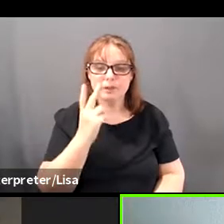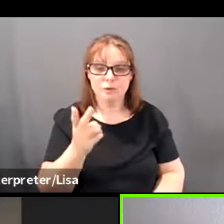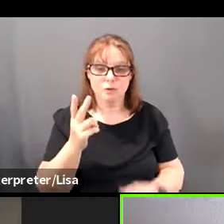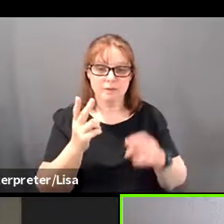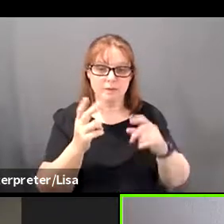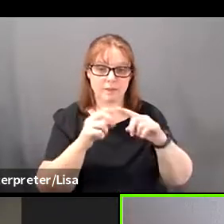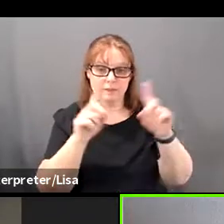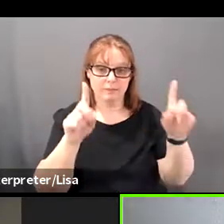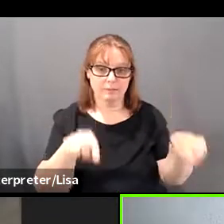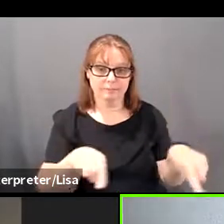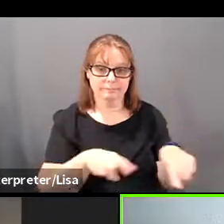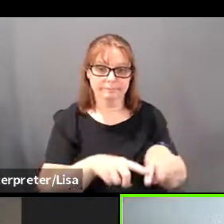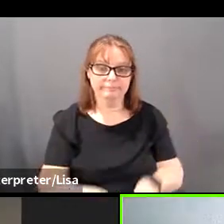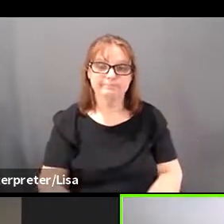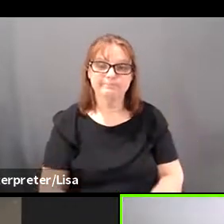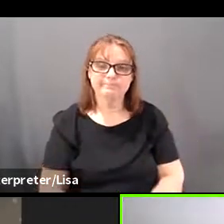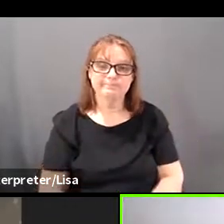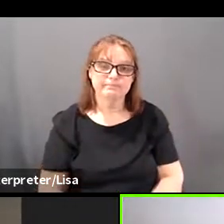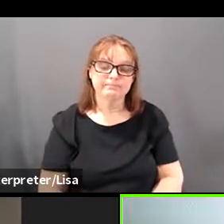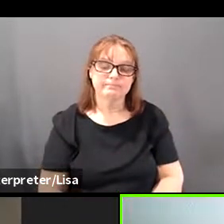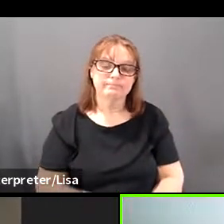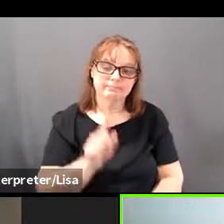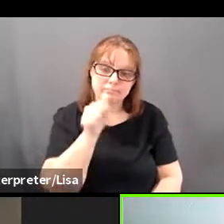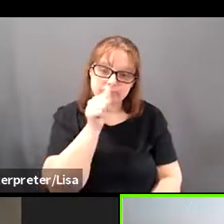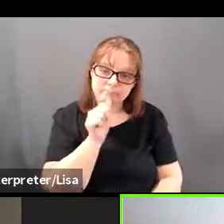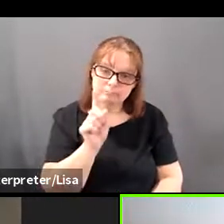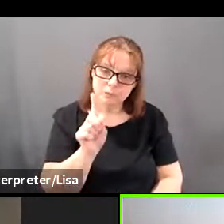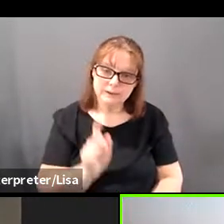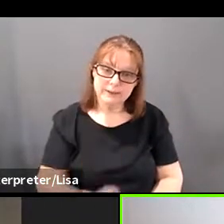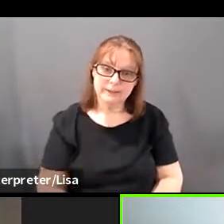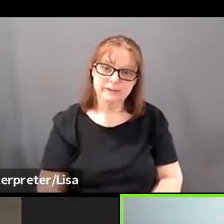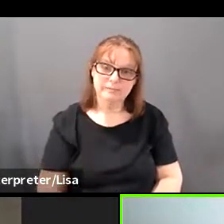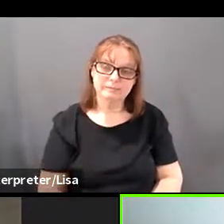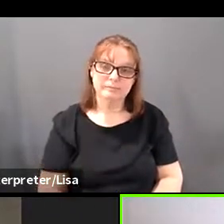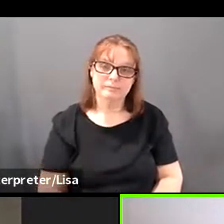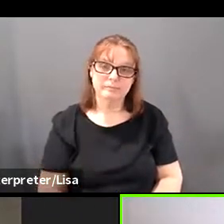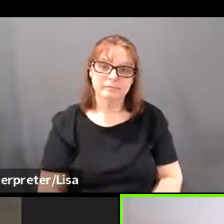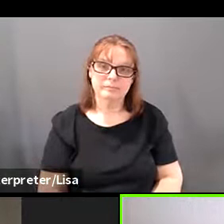footprint. Bear with me one second.